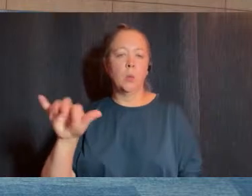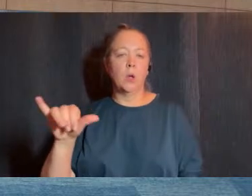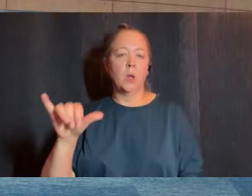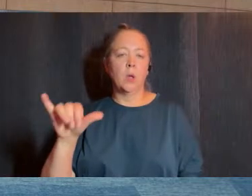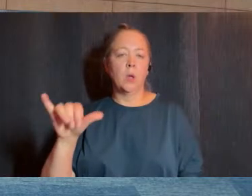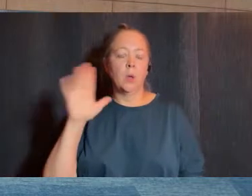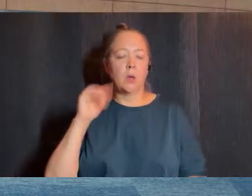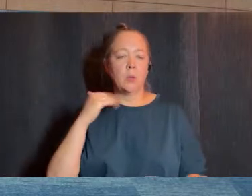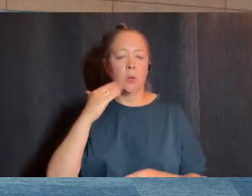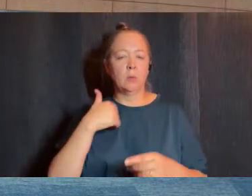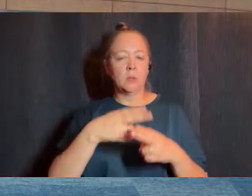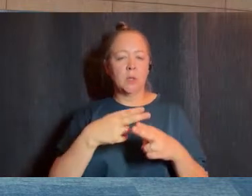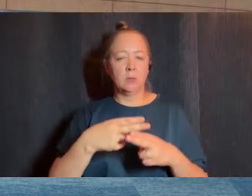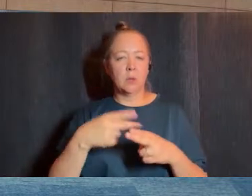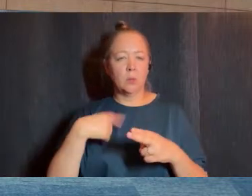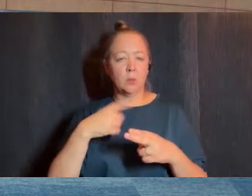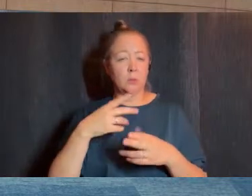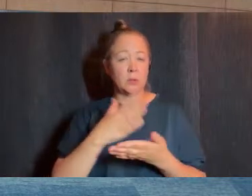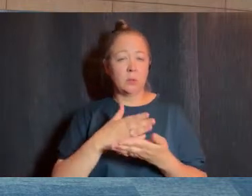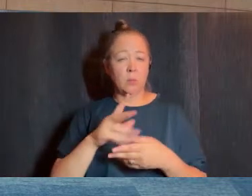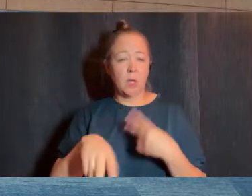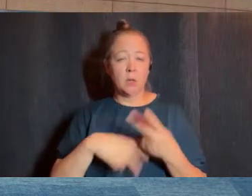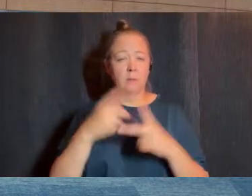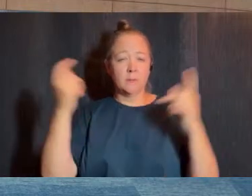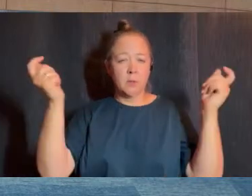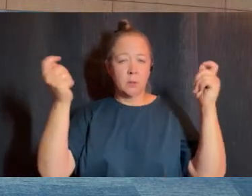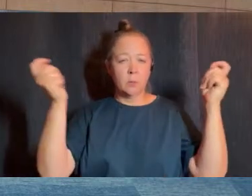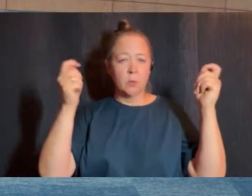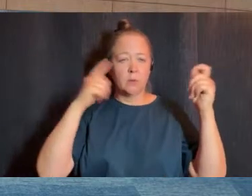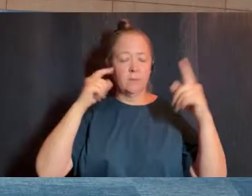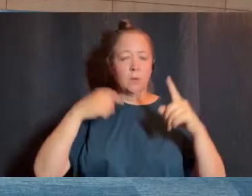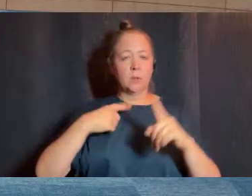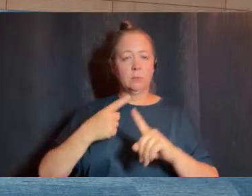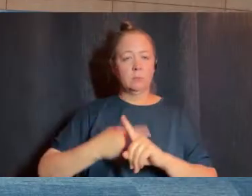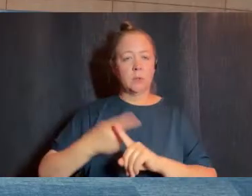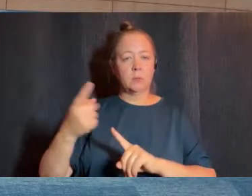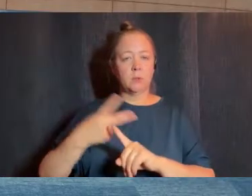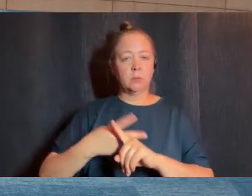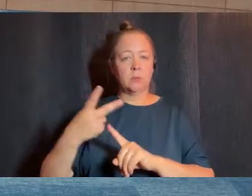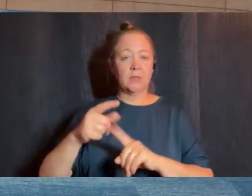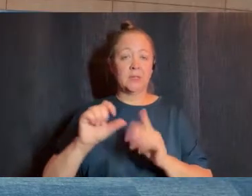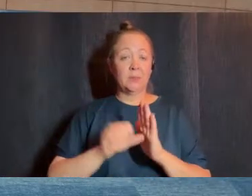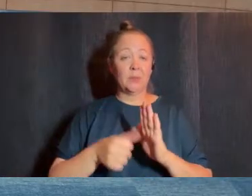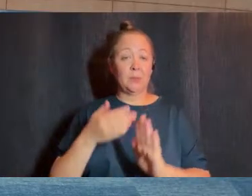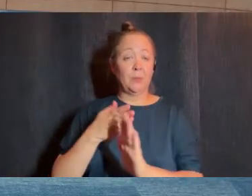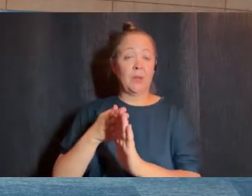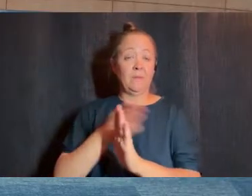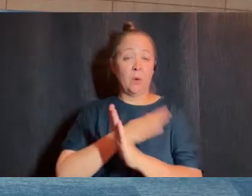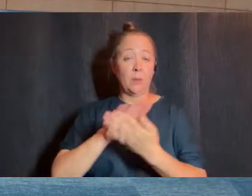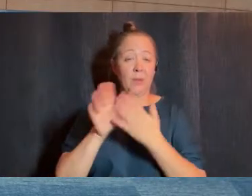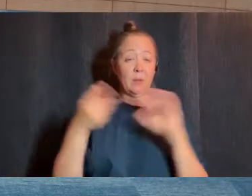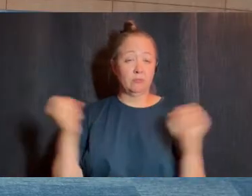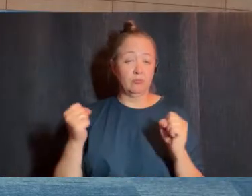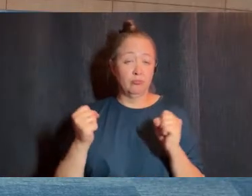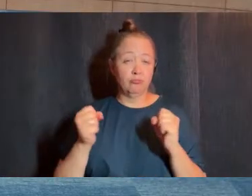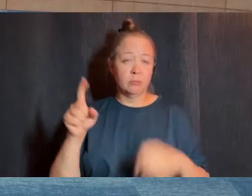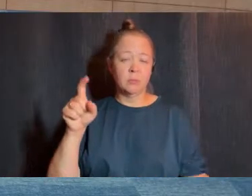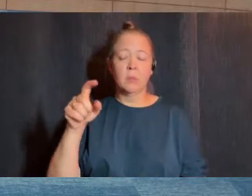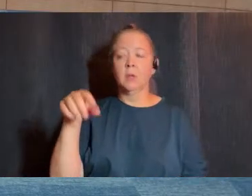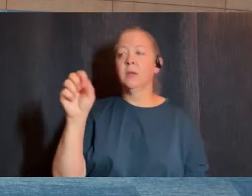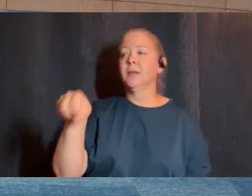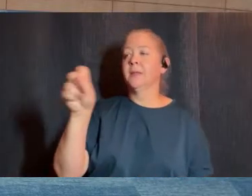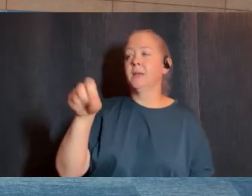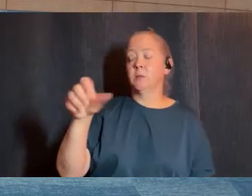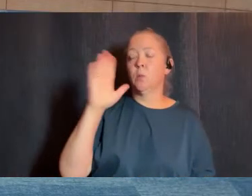that in the next couple months or so, especially before it gets cold? Yes, there will be one at a later date.